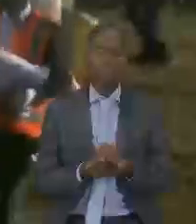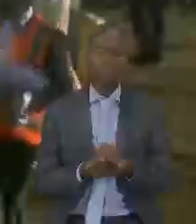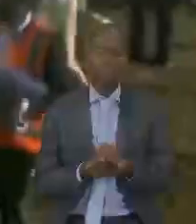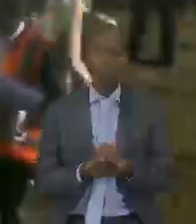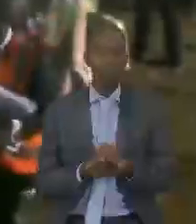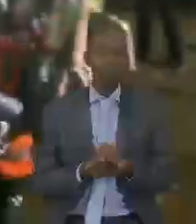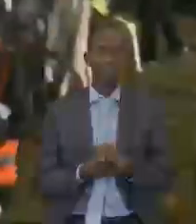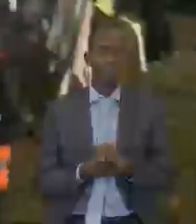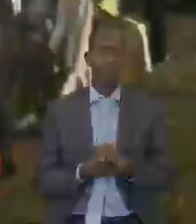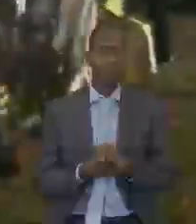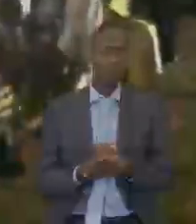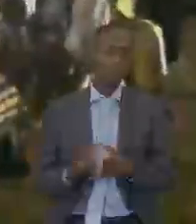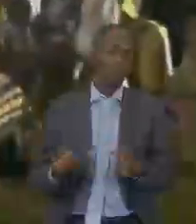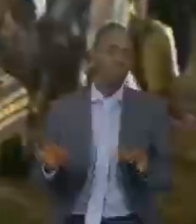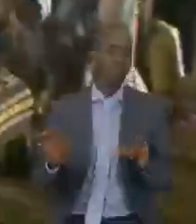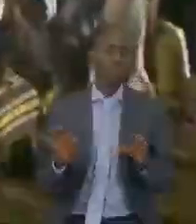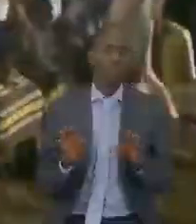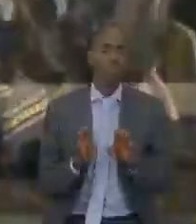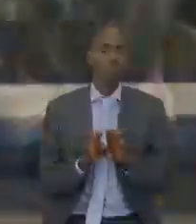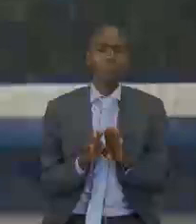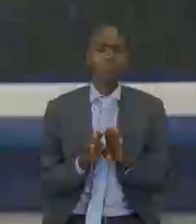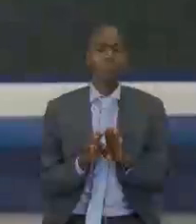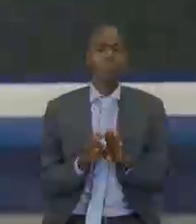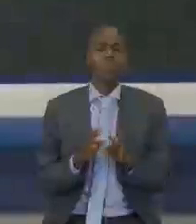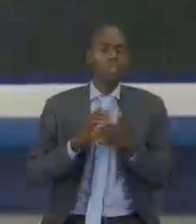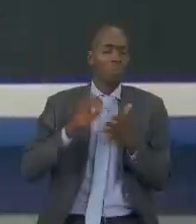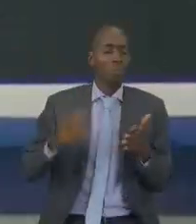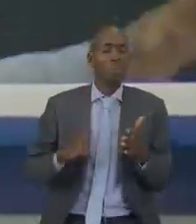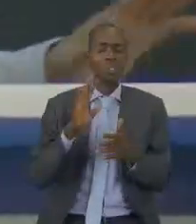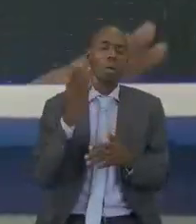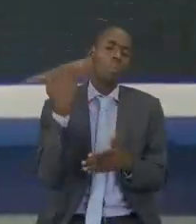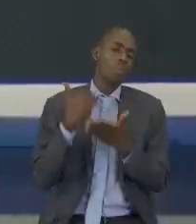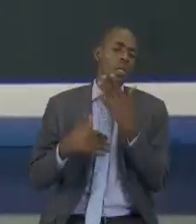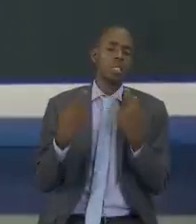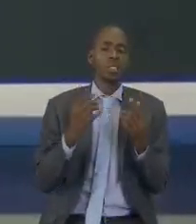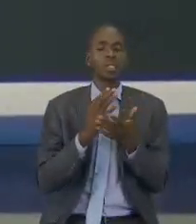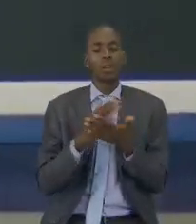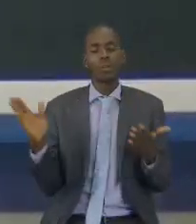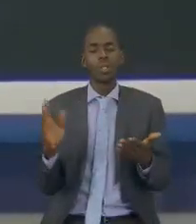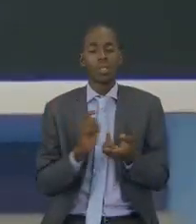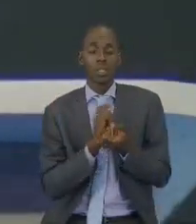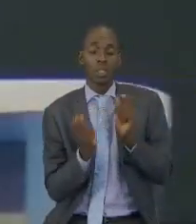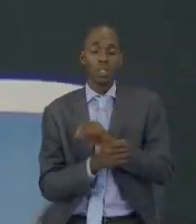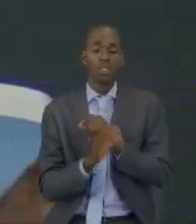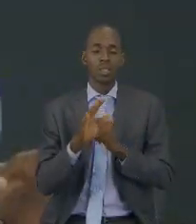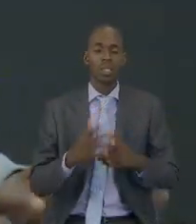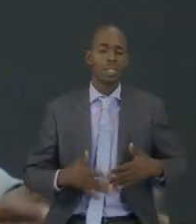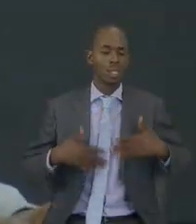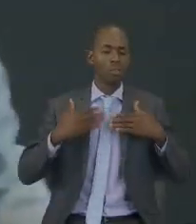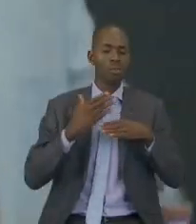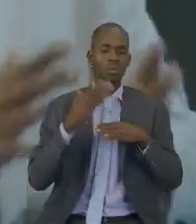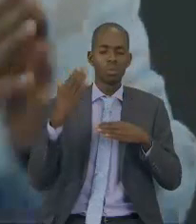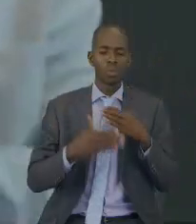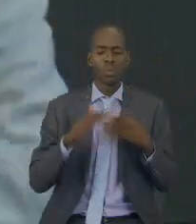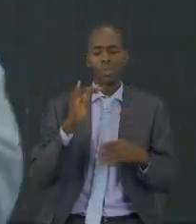Blot their past sins away. Change their lives completely.